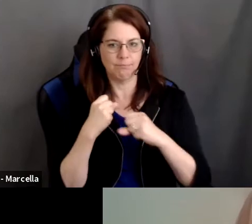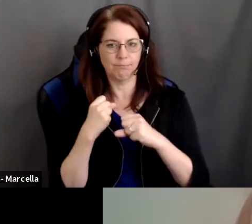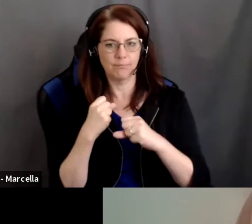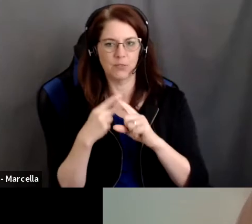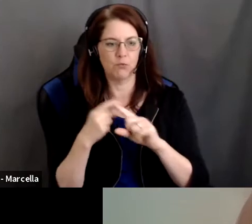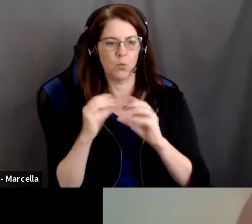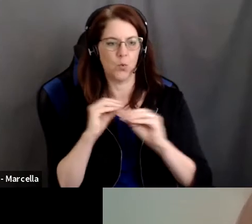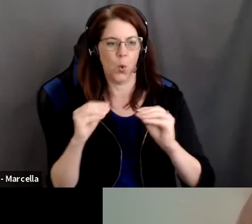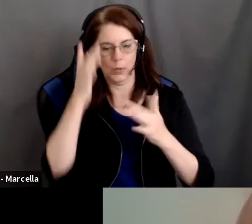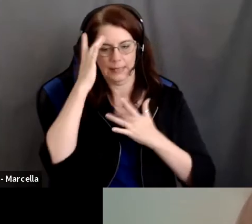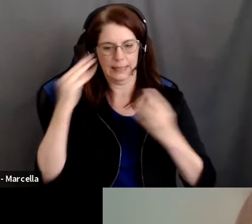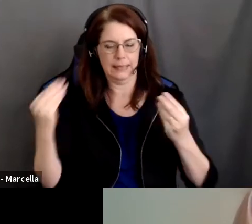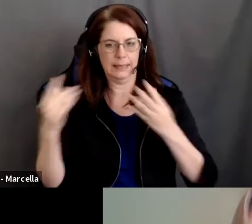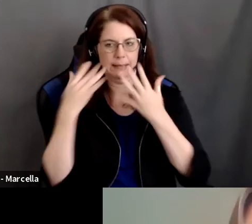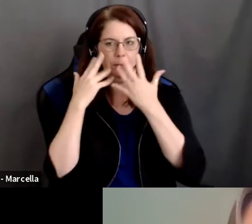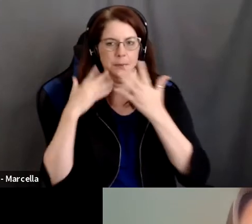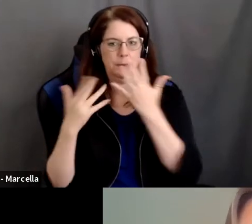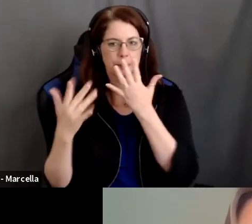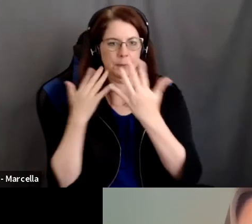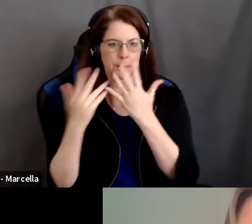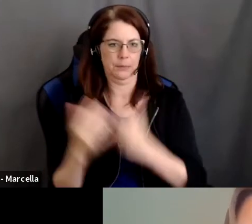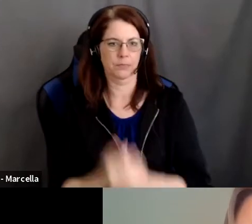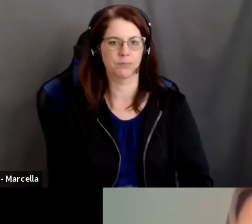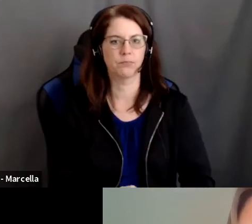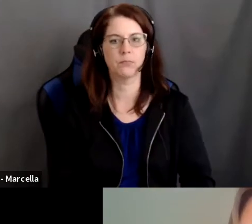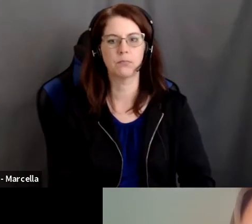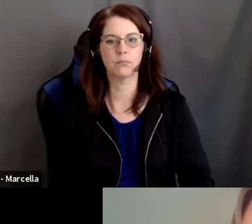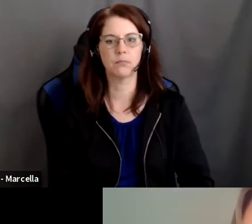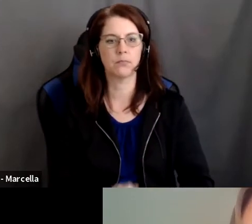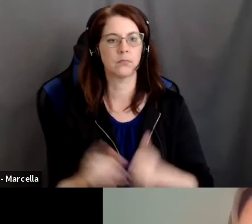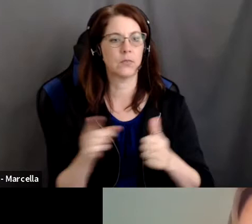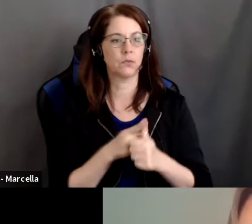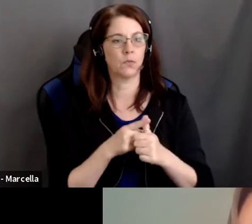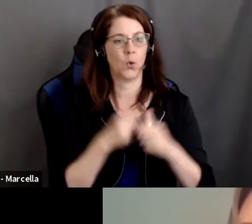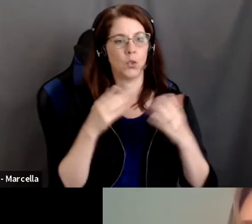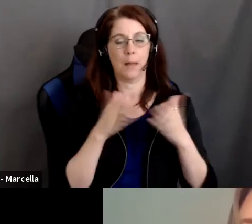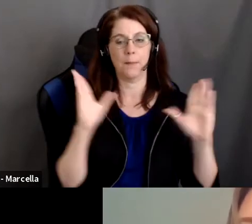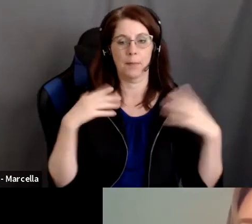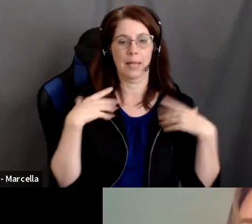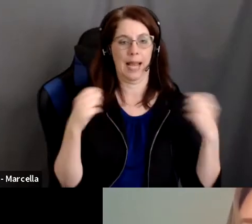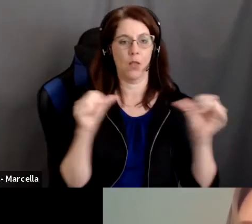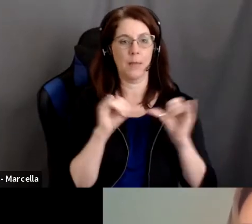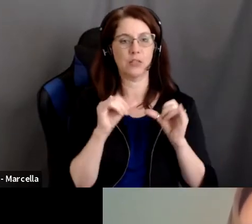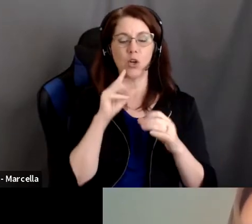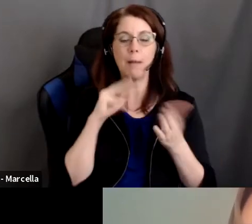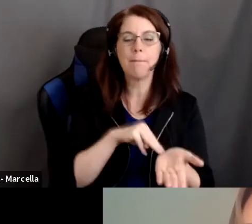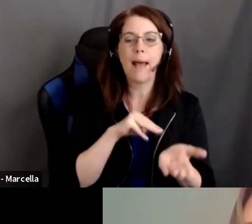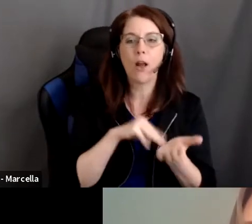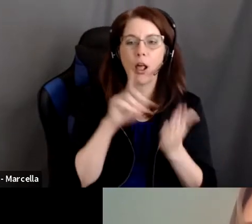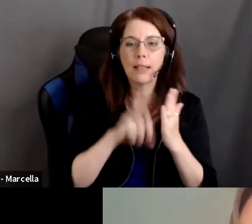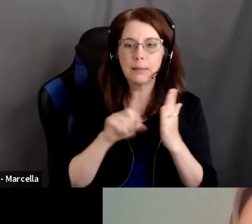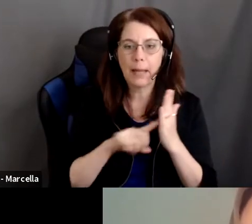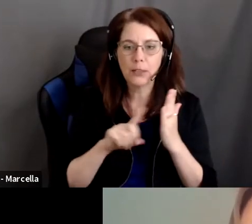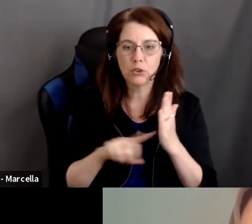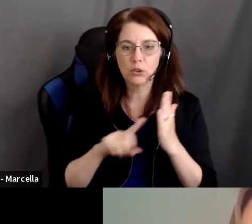any diseases that he is interacting with. So the first public health measure we're talking about are medical inspections.